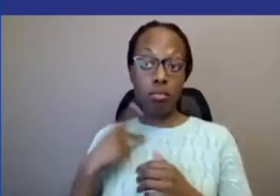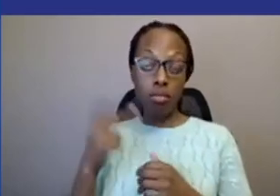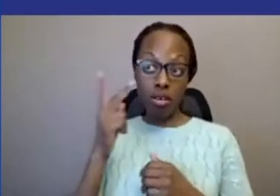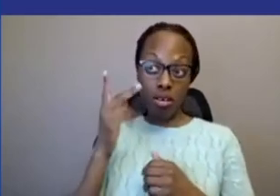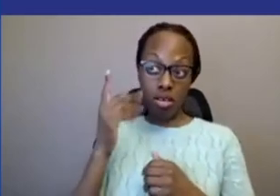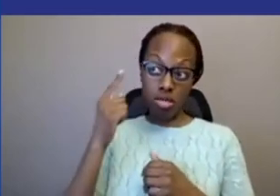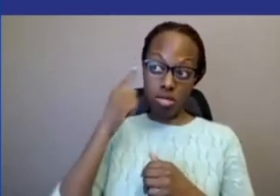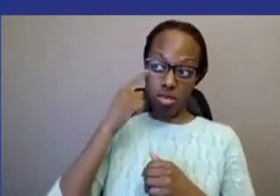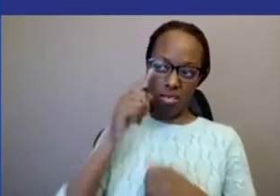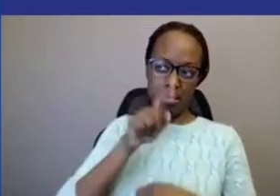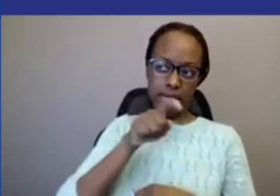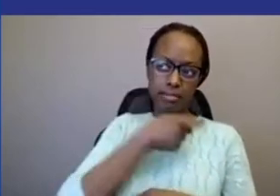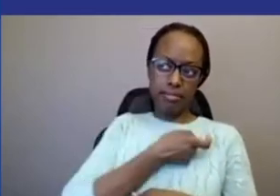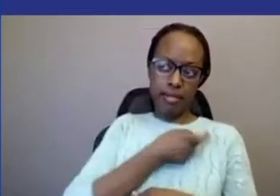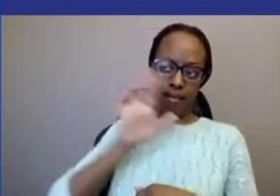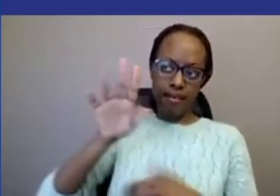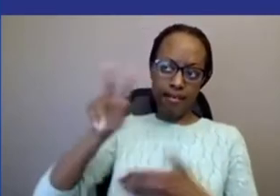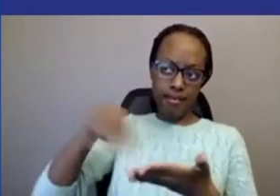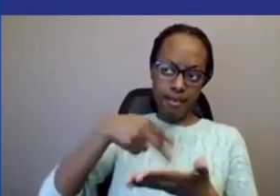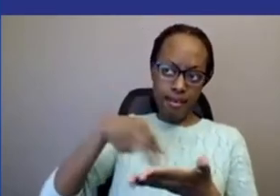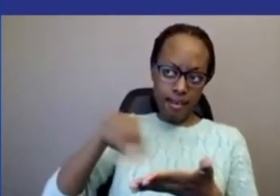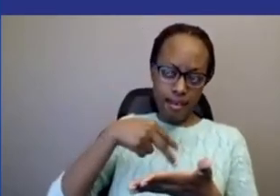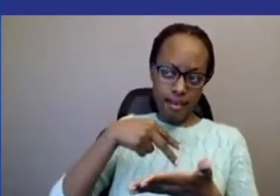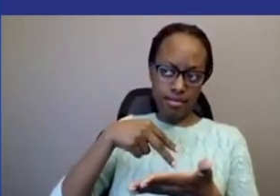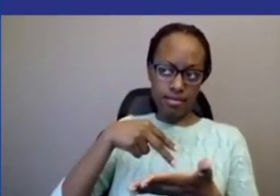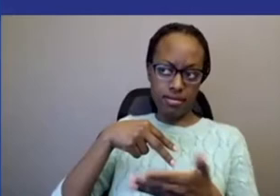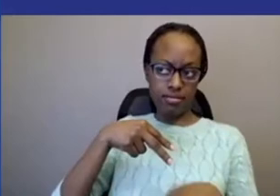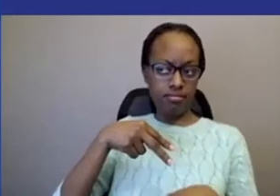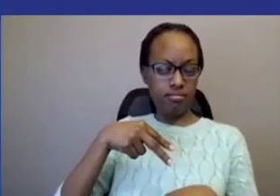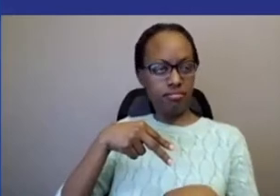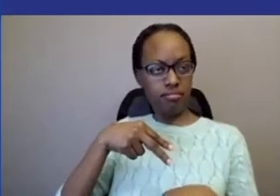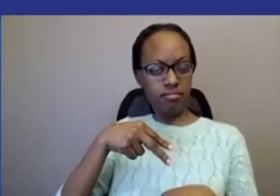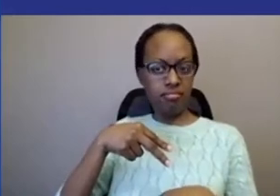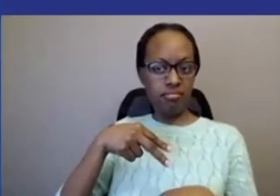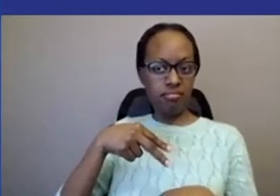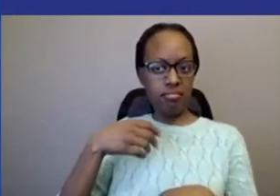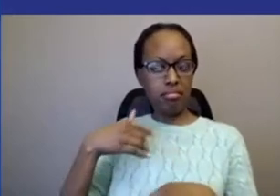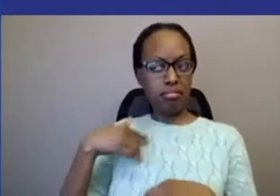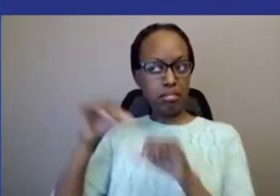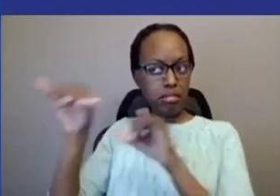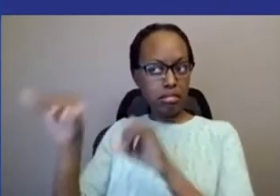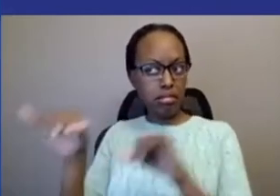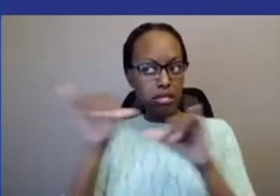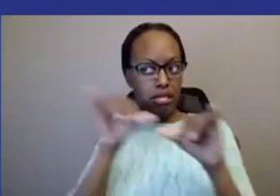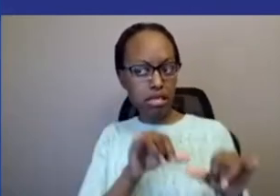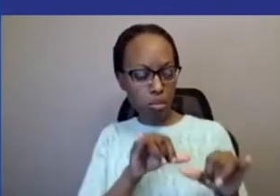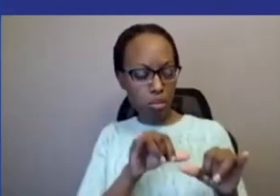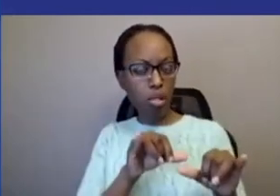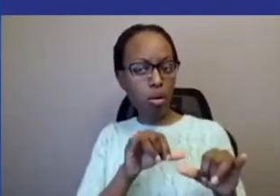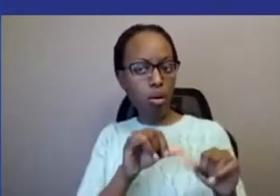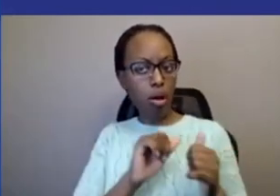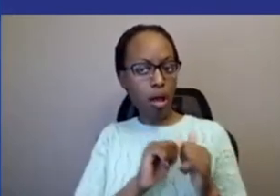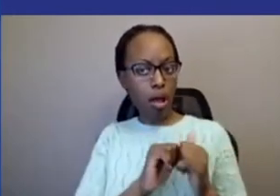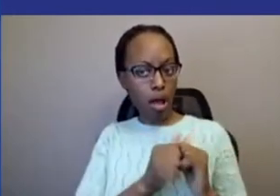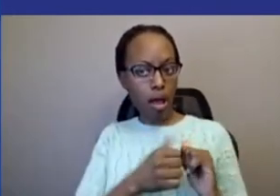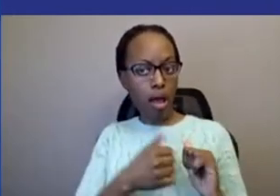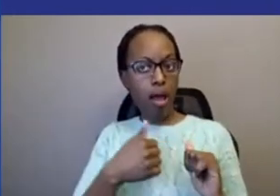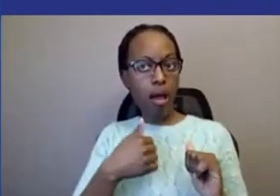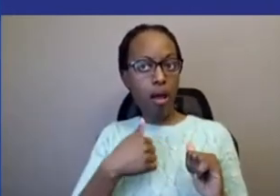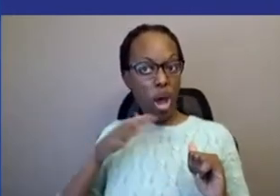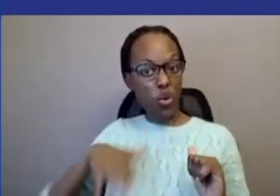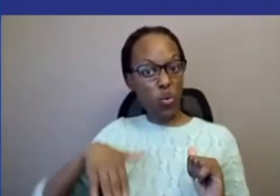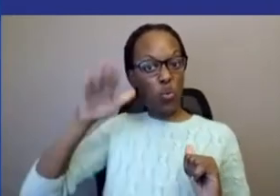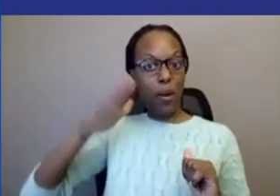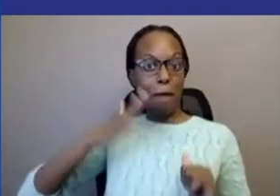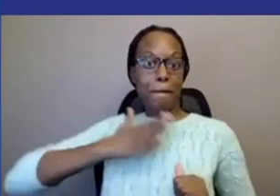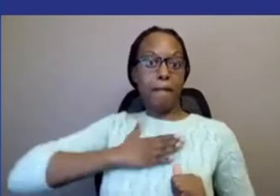connected to the way that was that had a lot of parallel similarities within the way that I was within my own